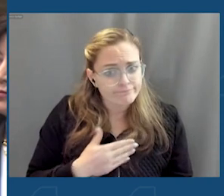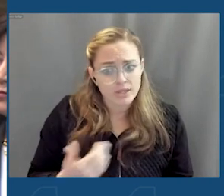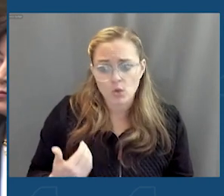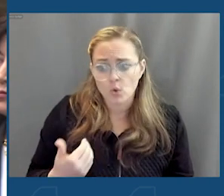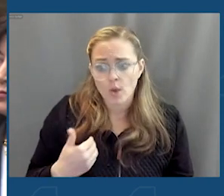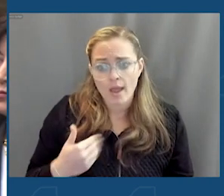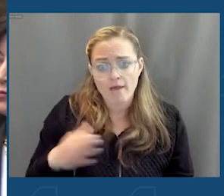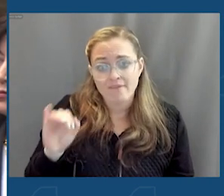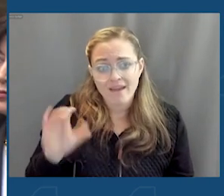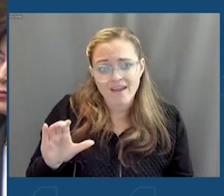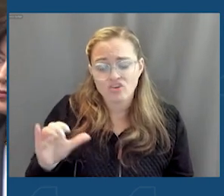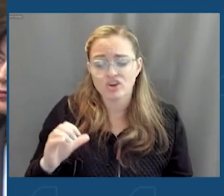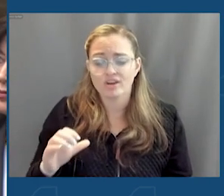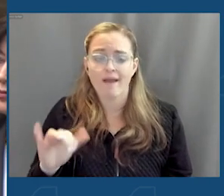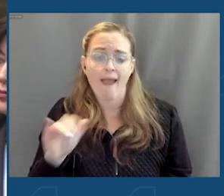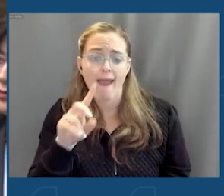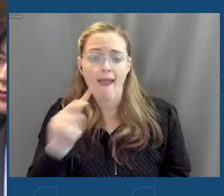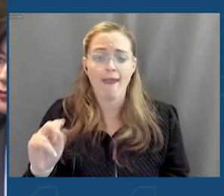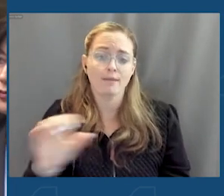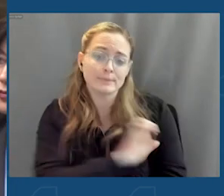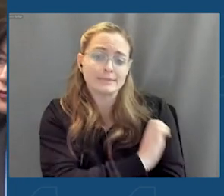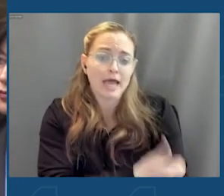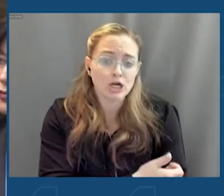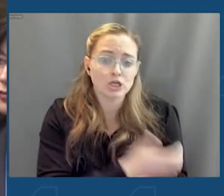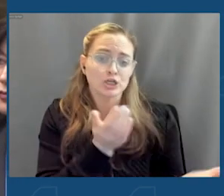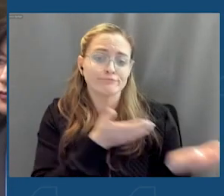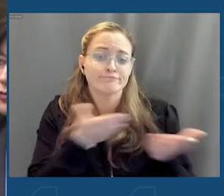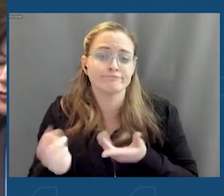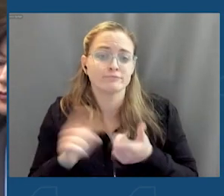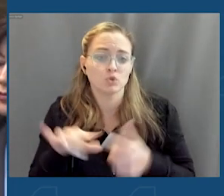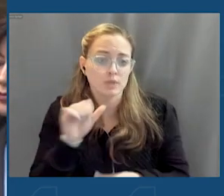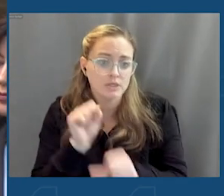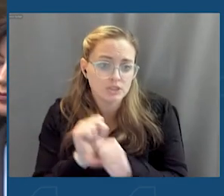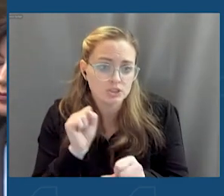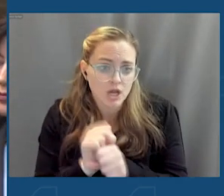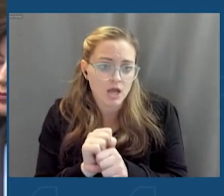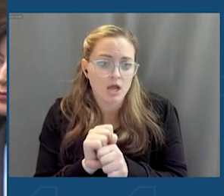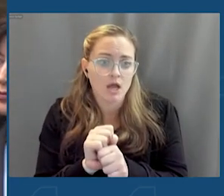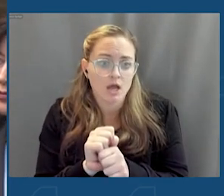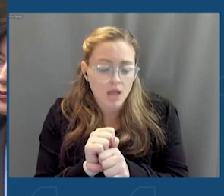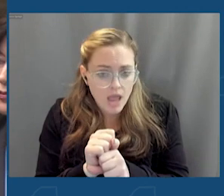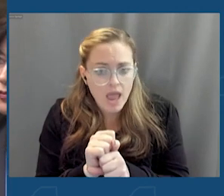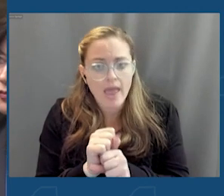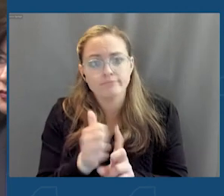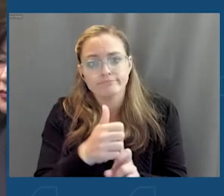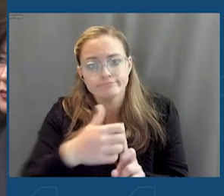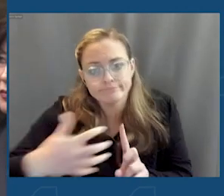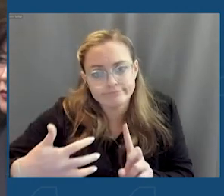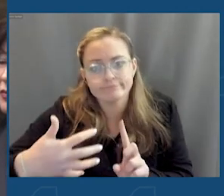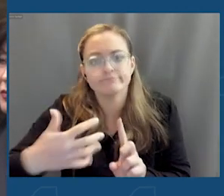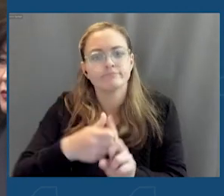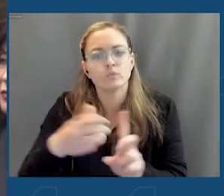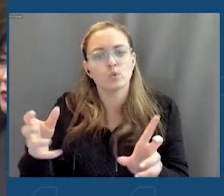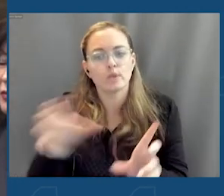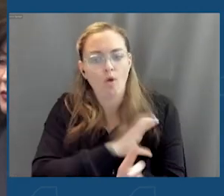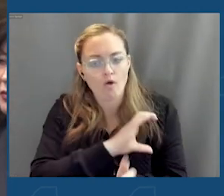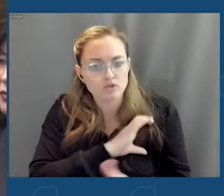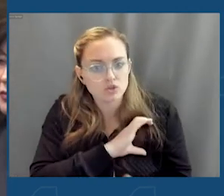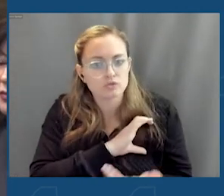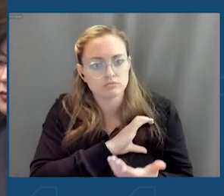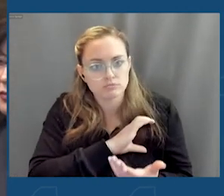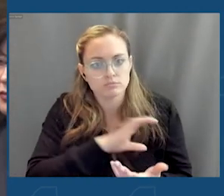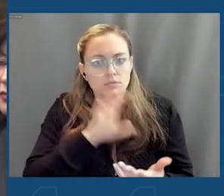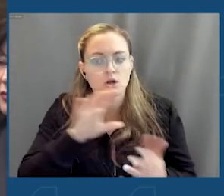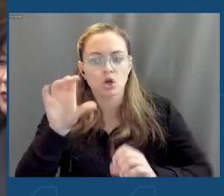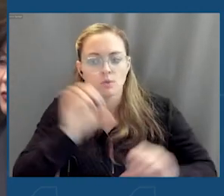Eric Adams energy to this job and is cascading out to the officers who are